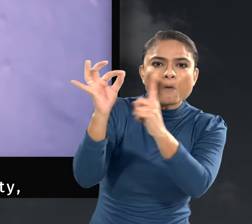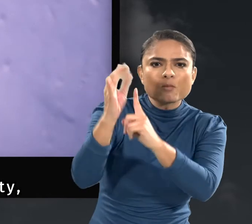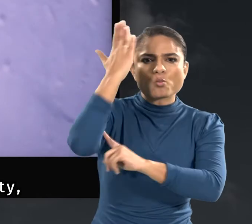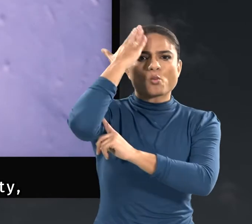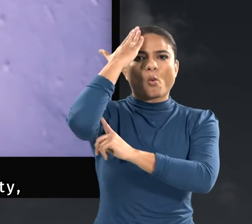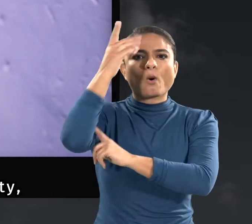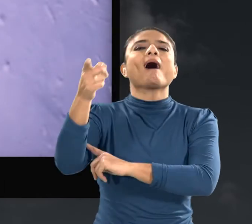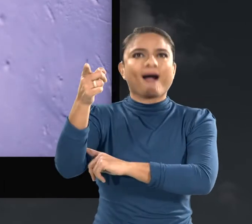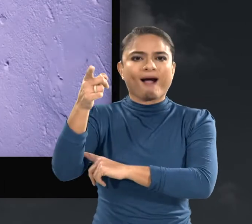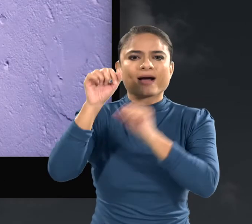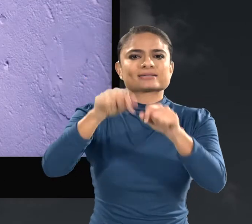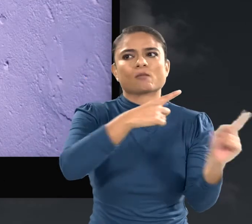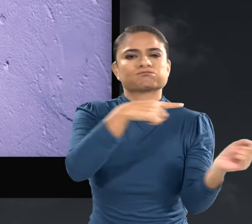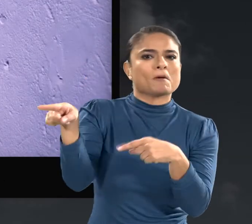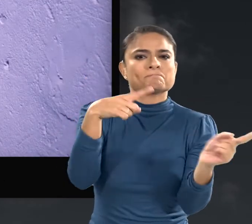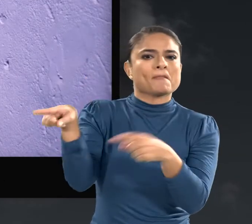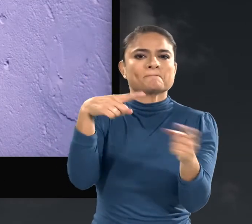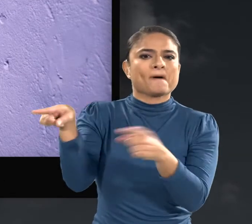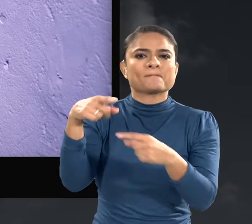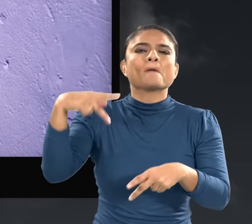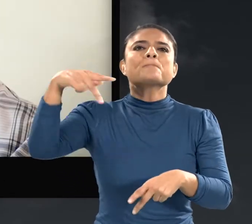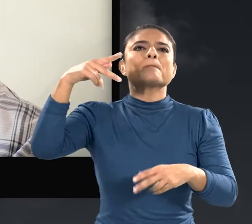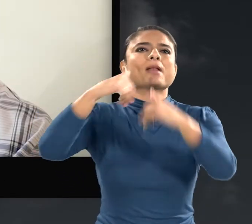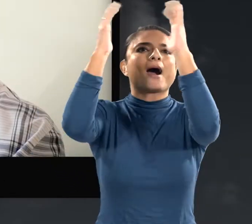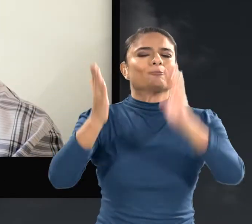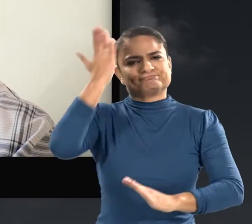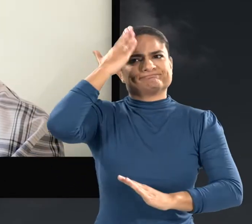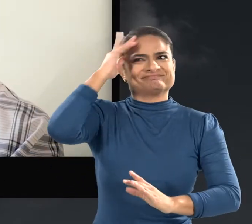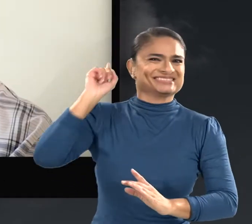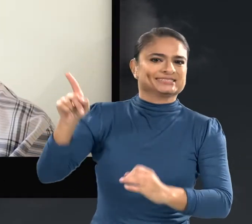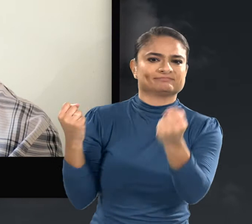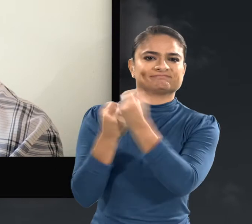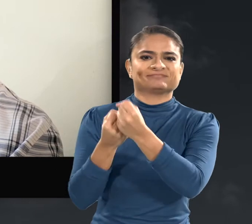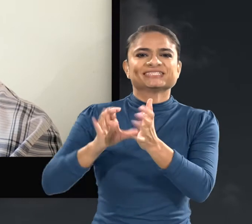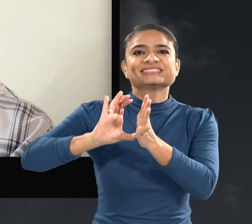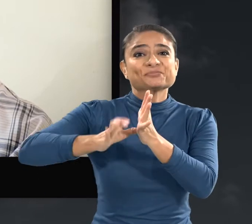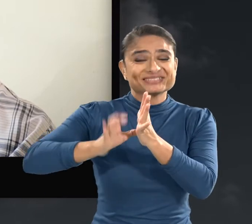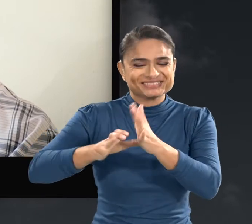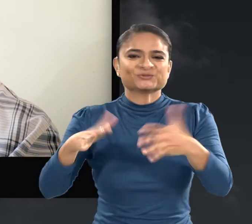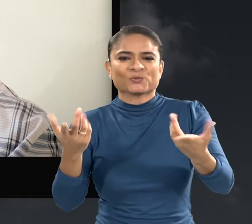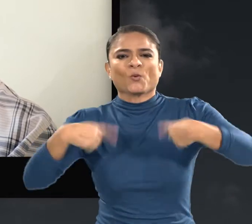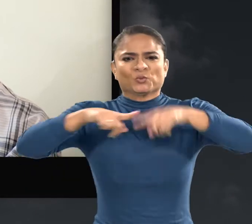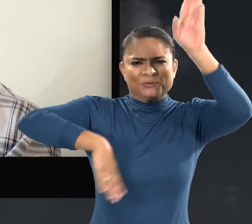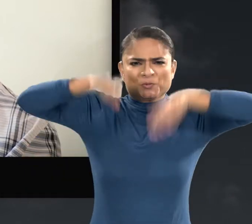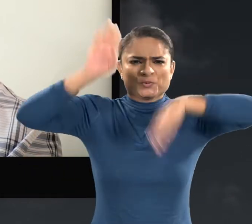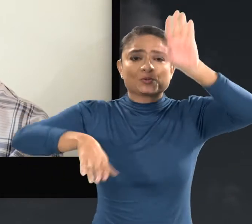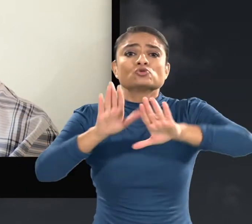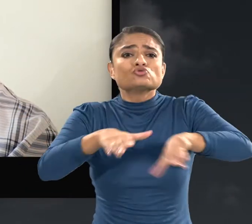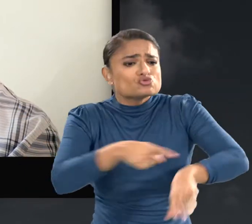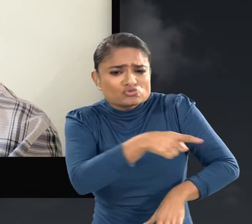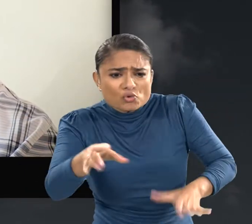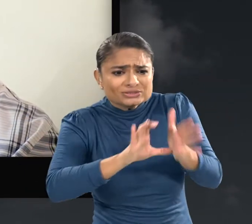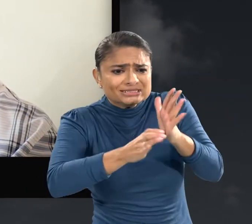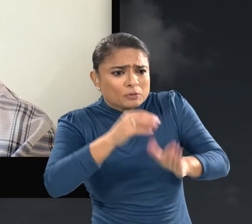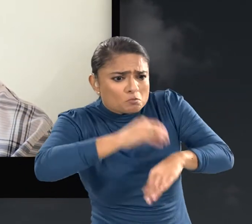with a disability, they will know where to refer. They can walk in there and they get information around how a